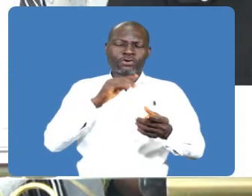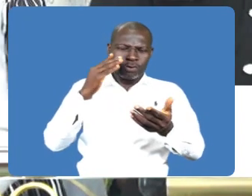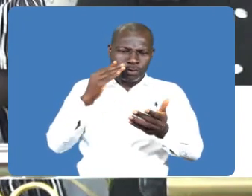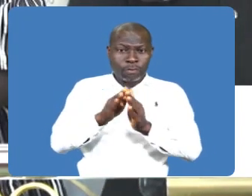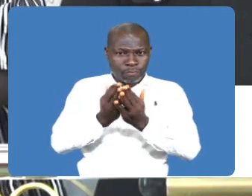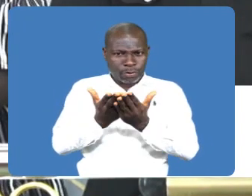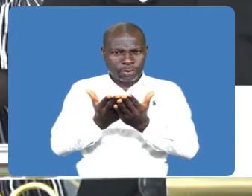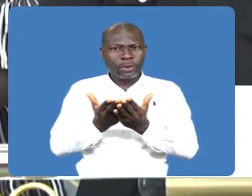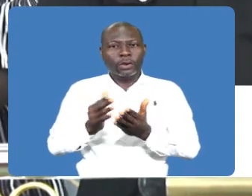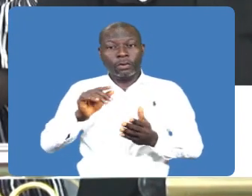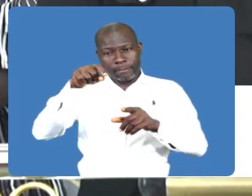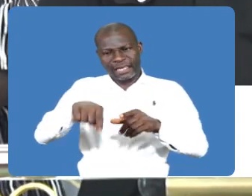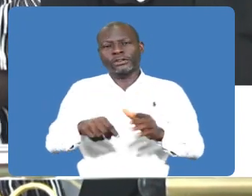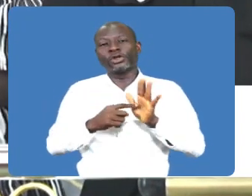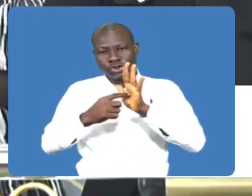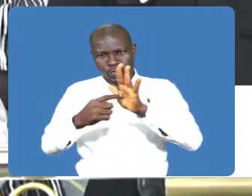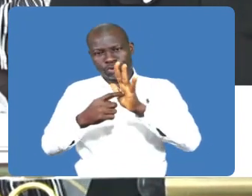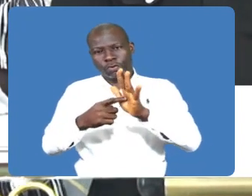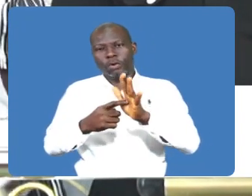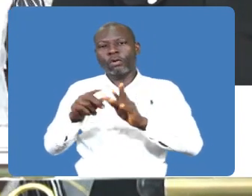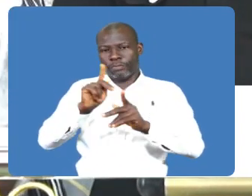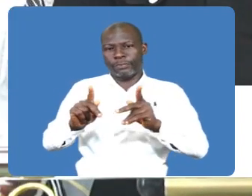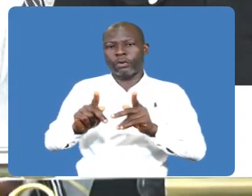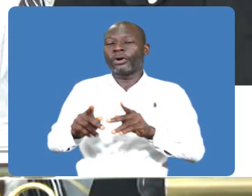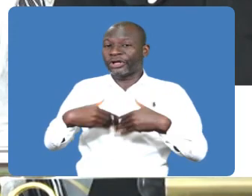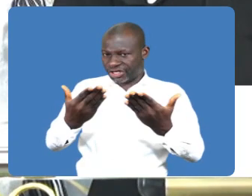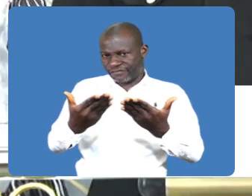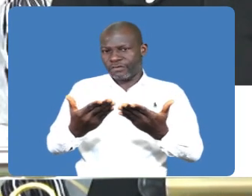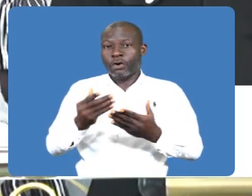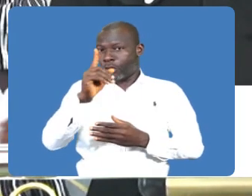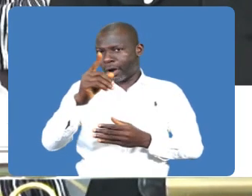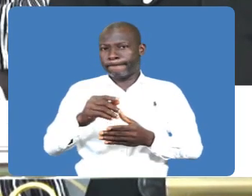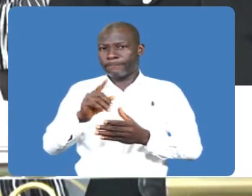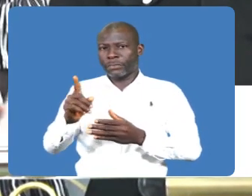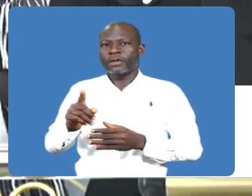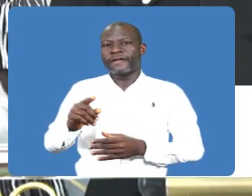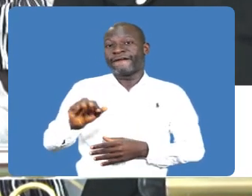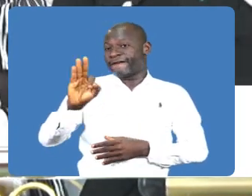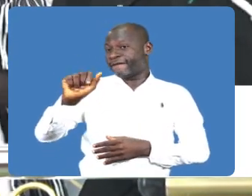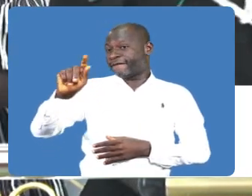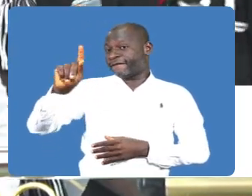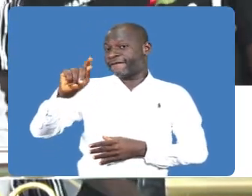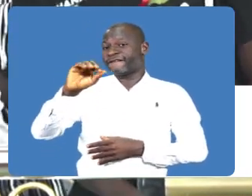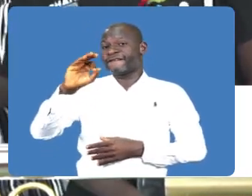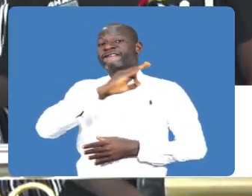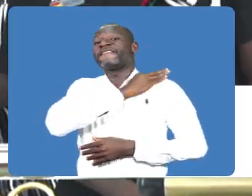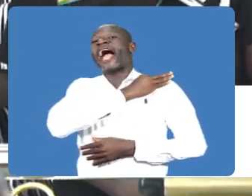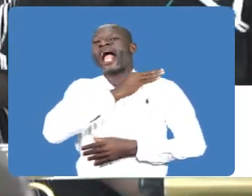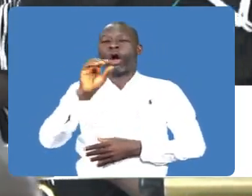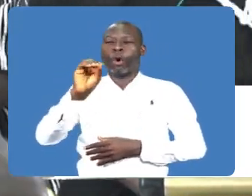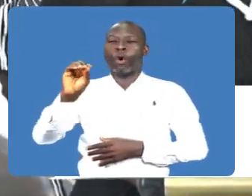Ama book iba abonteno. Say di kande omo enguma esha omo nsa. And to Mr. Brother Frank Otu